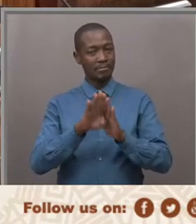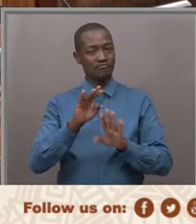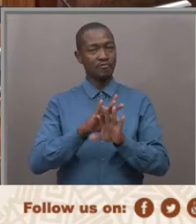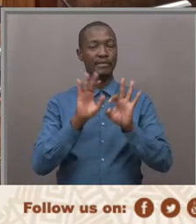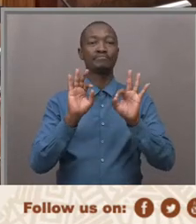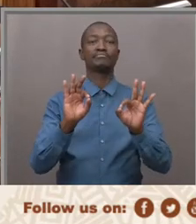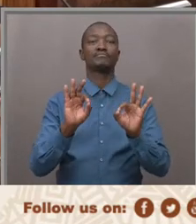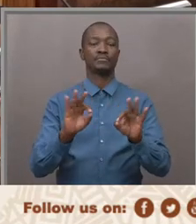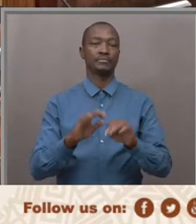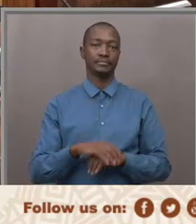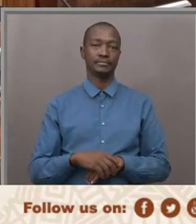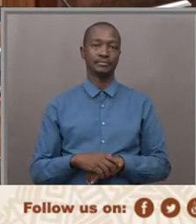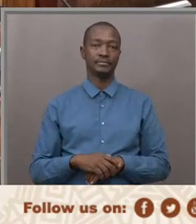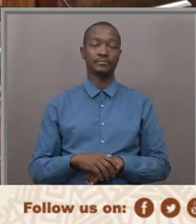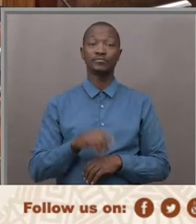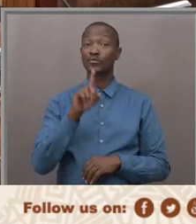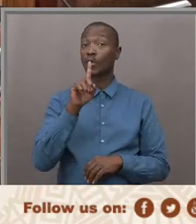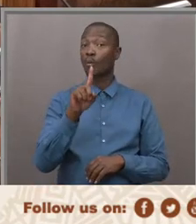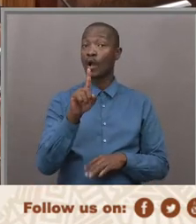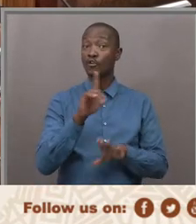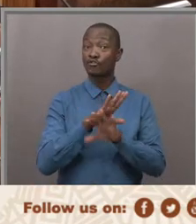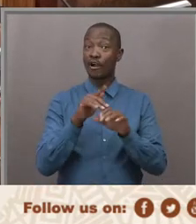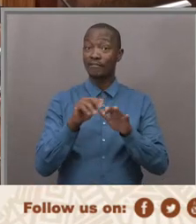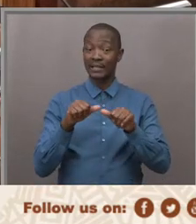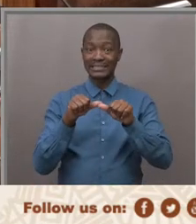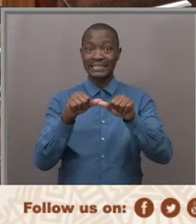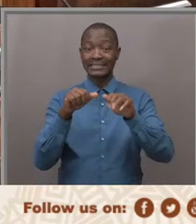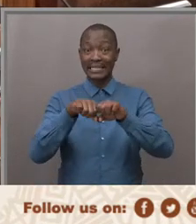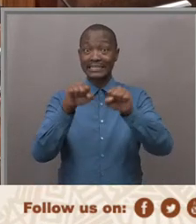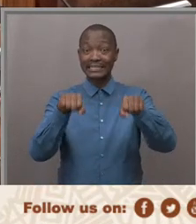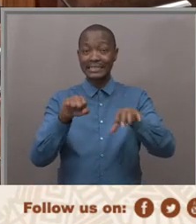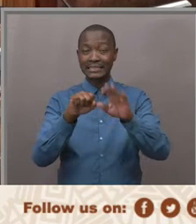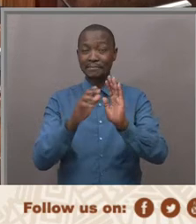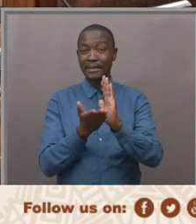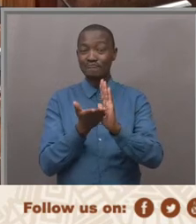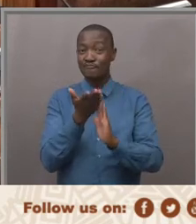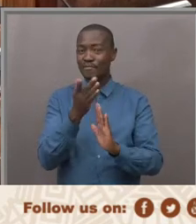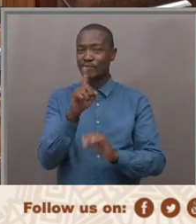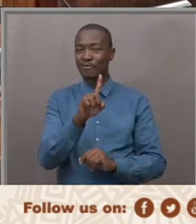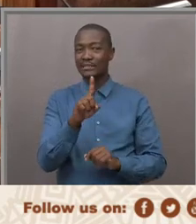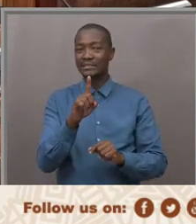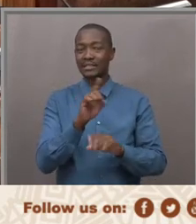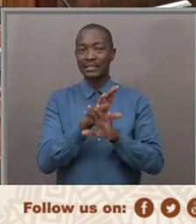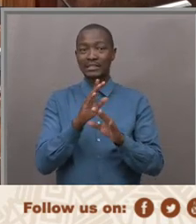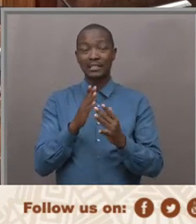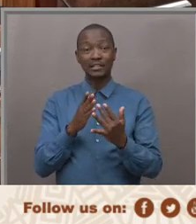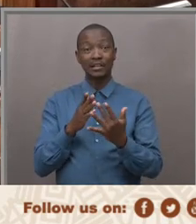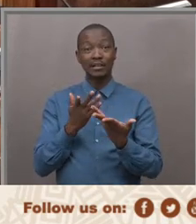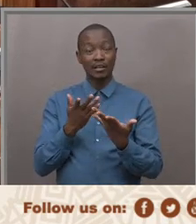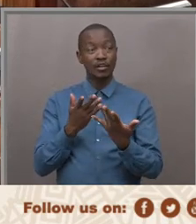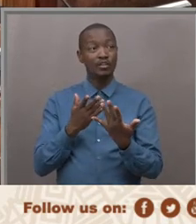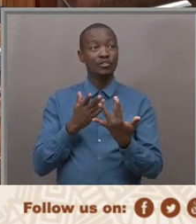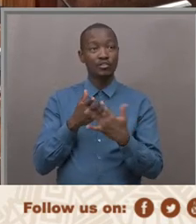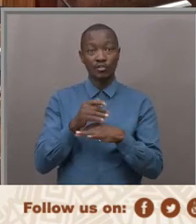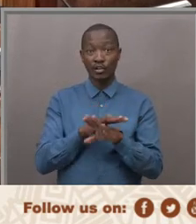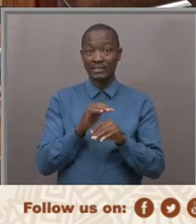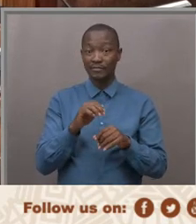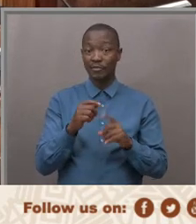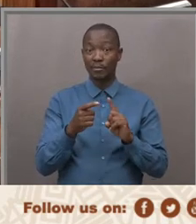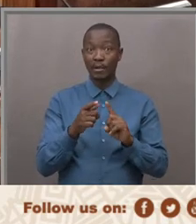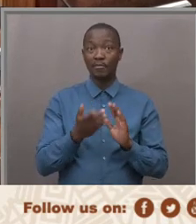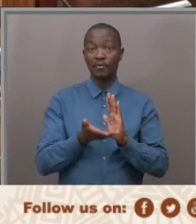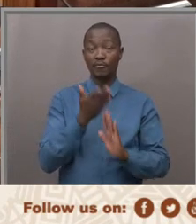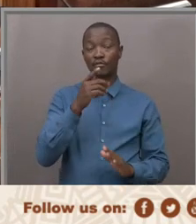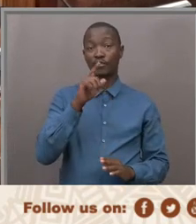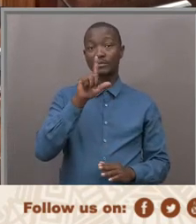results. One of those sustained system improvements is that the throughput rate has improved from 77